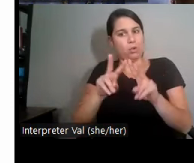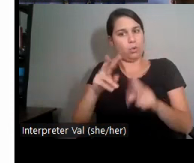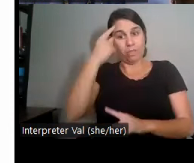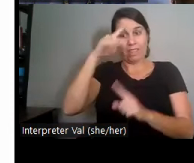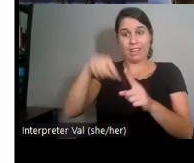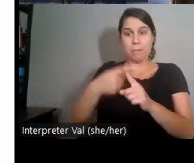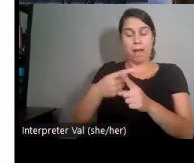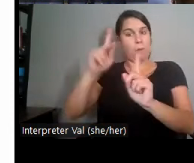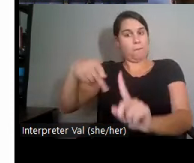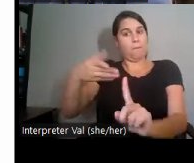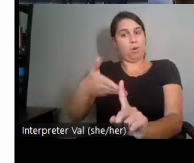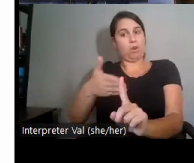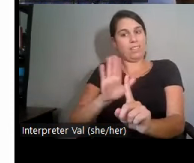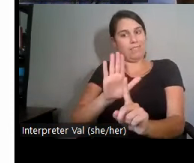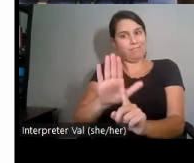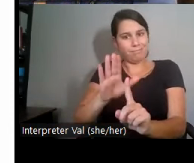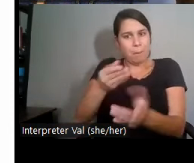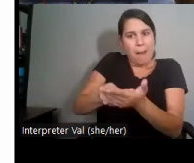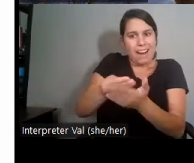of investments.